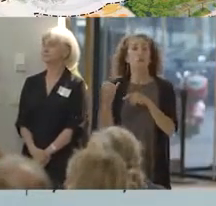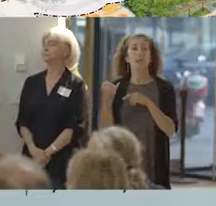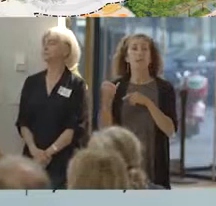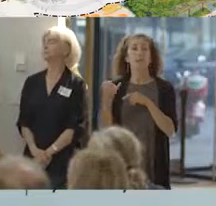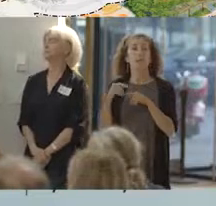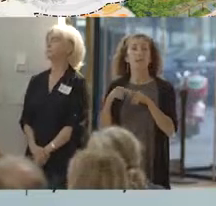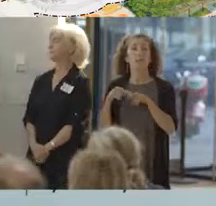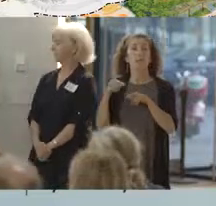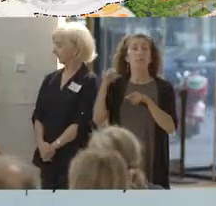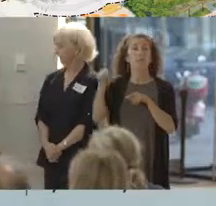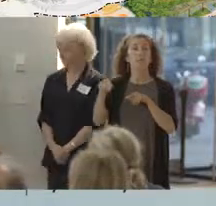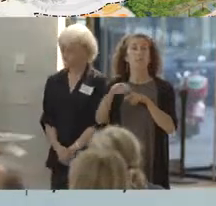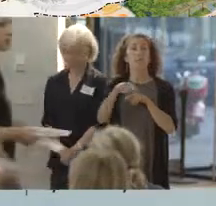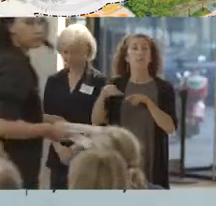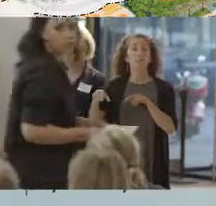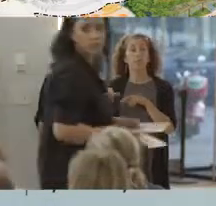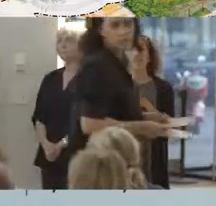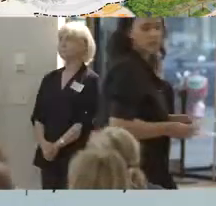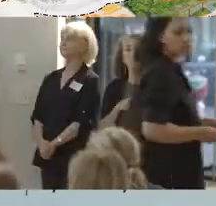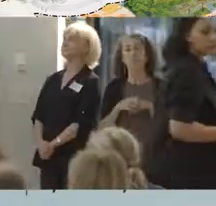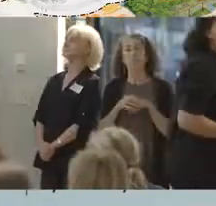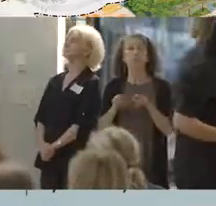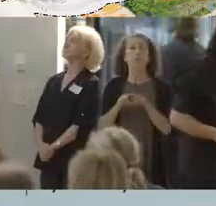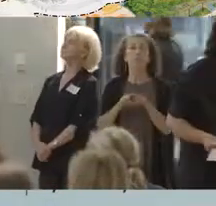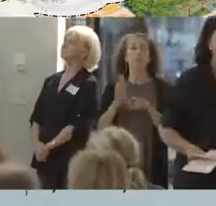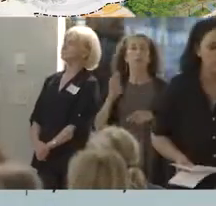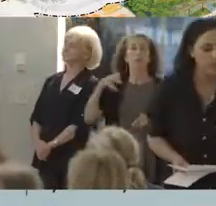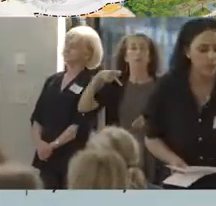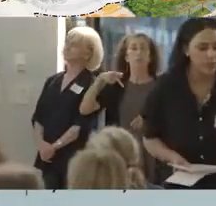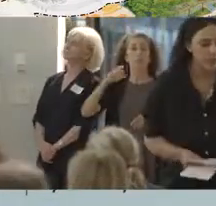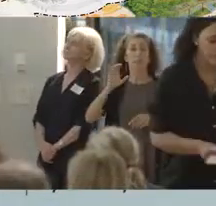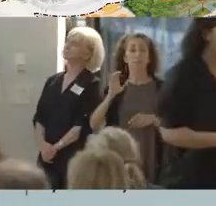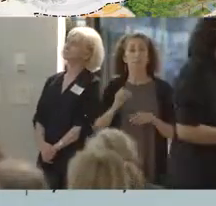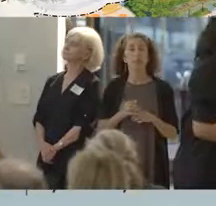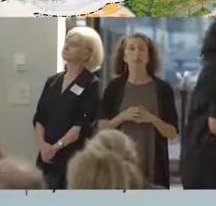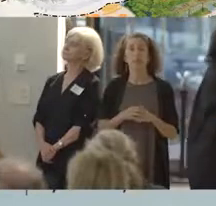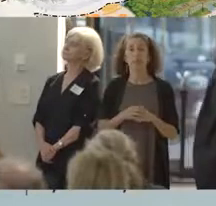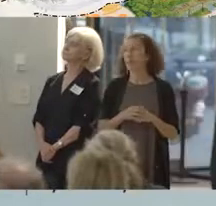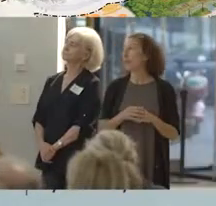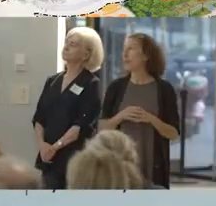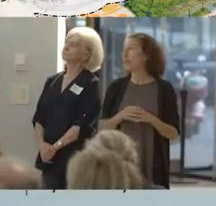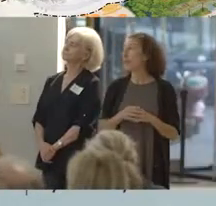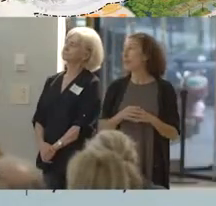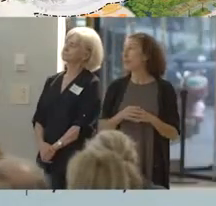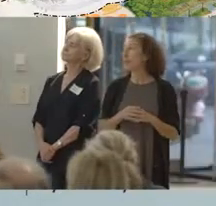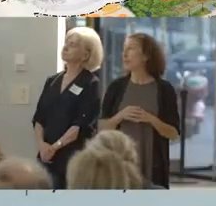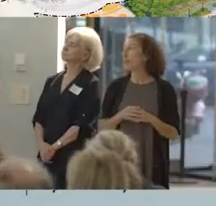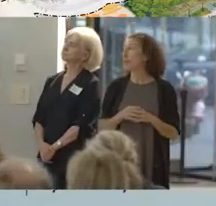this Esplanade in a lot of ways. So here, we're basically looking at two